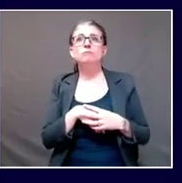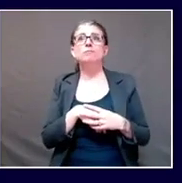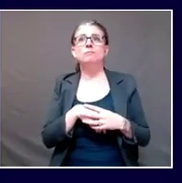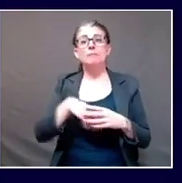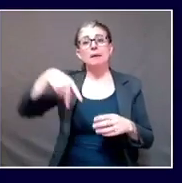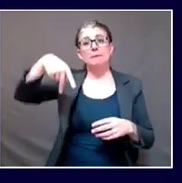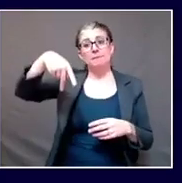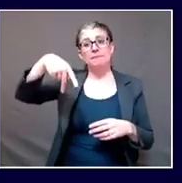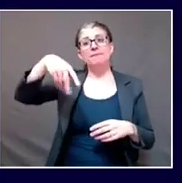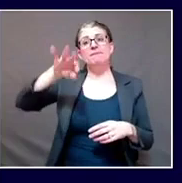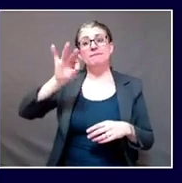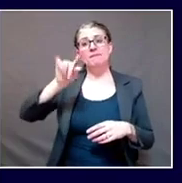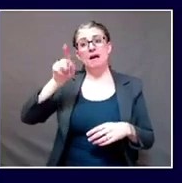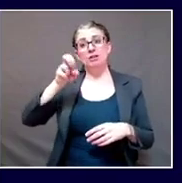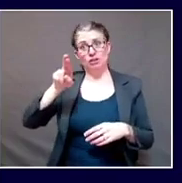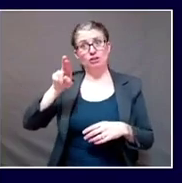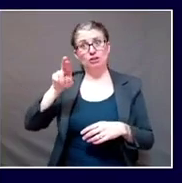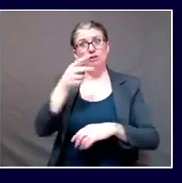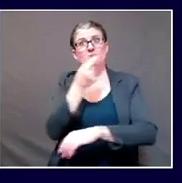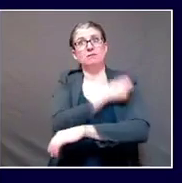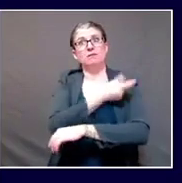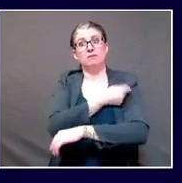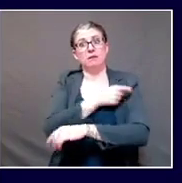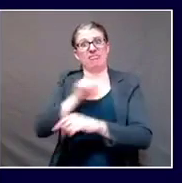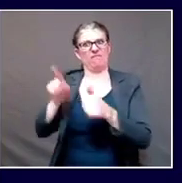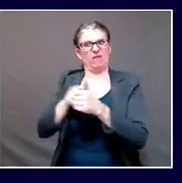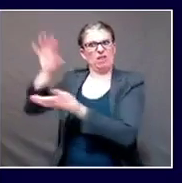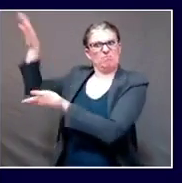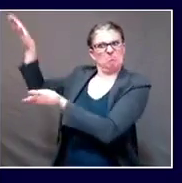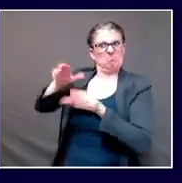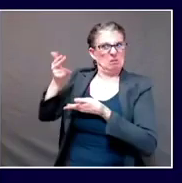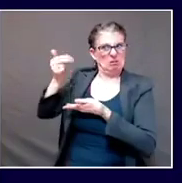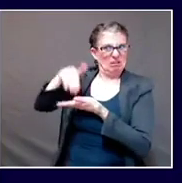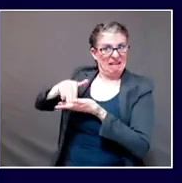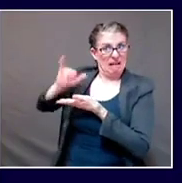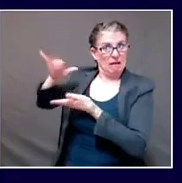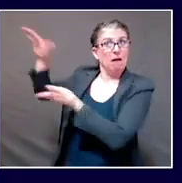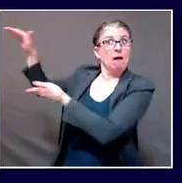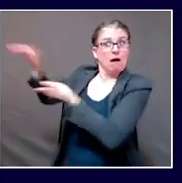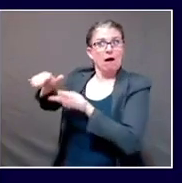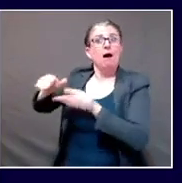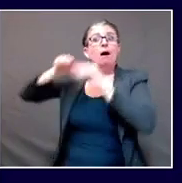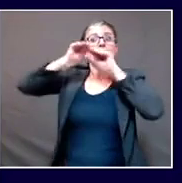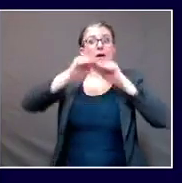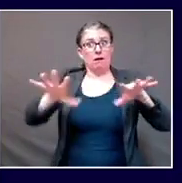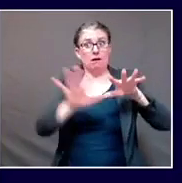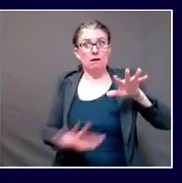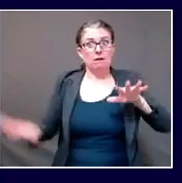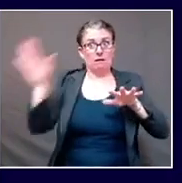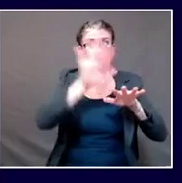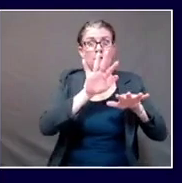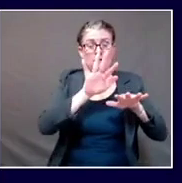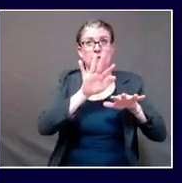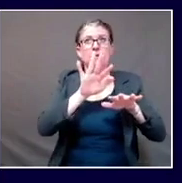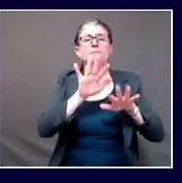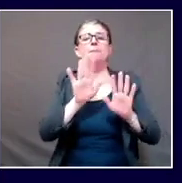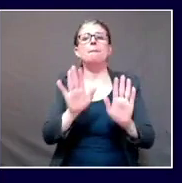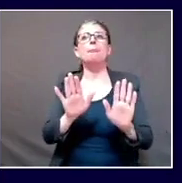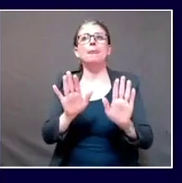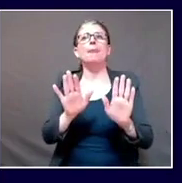I, my question has changed slightly just with the new announcement about the second order of vaccines. But